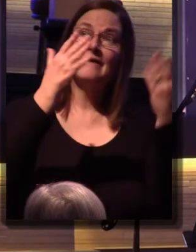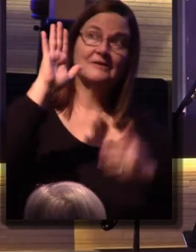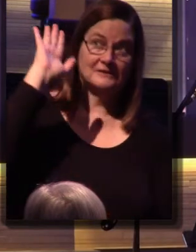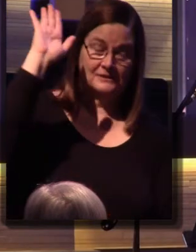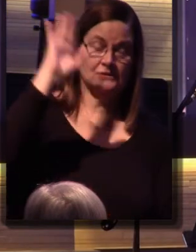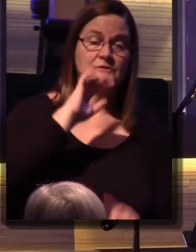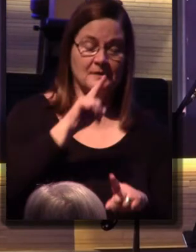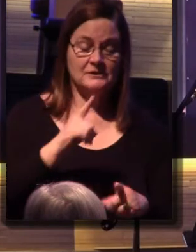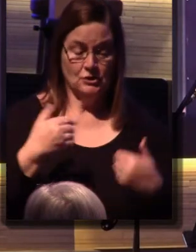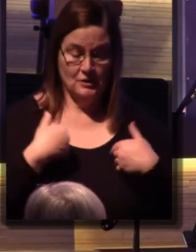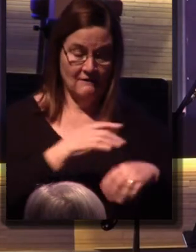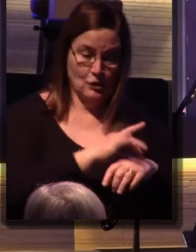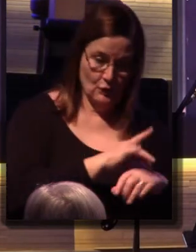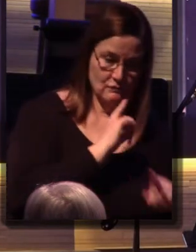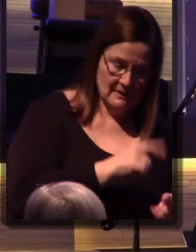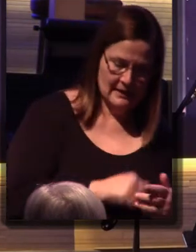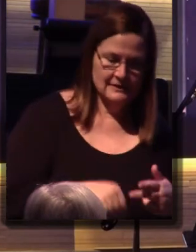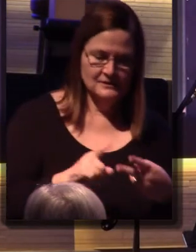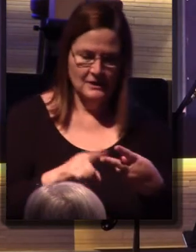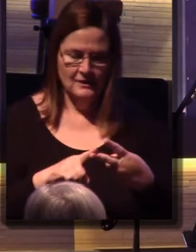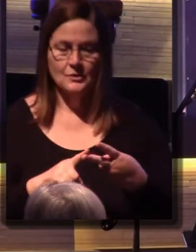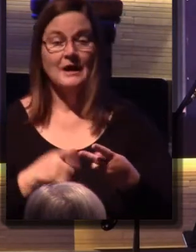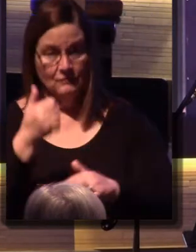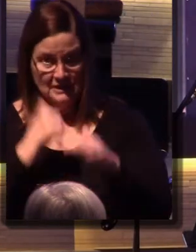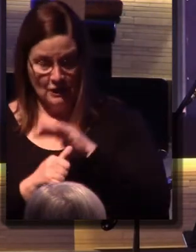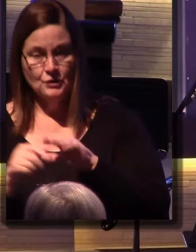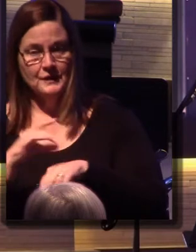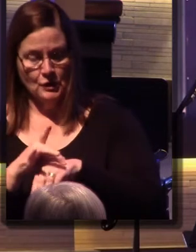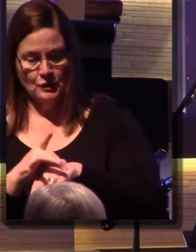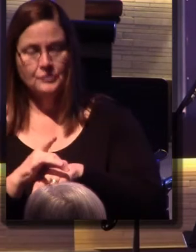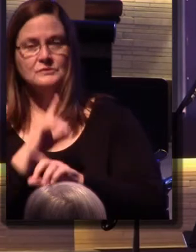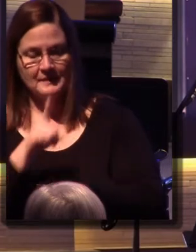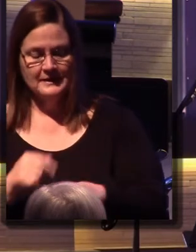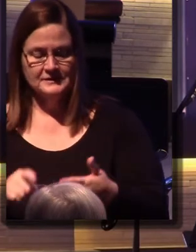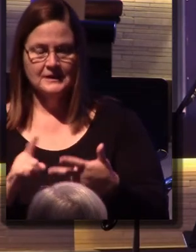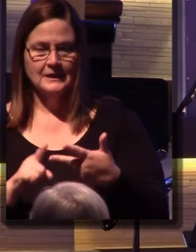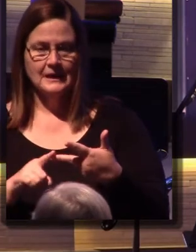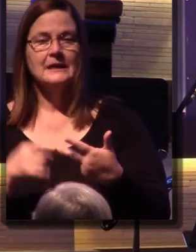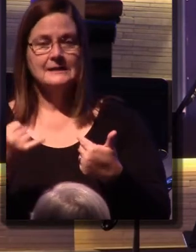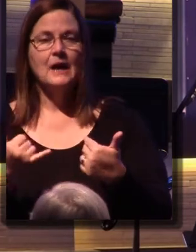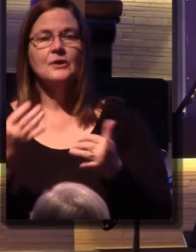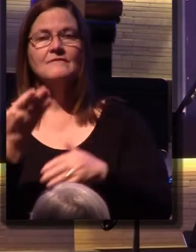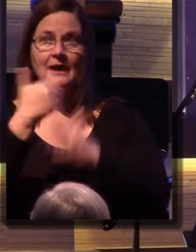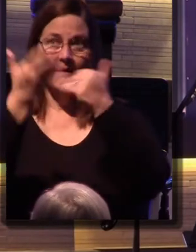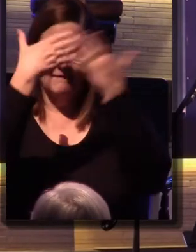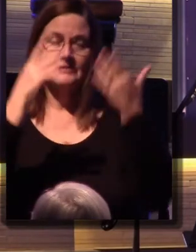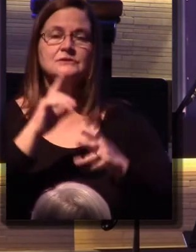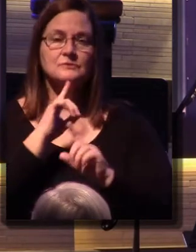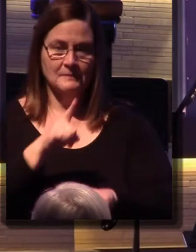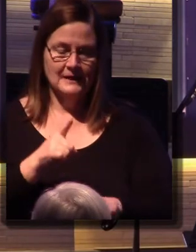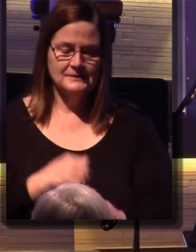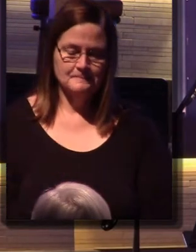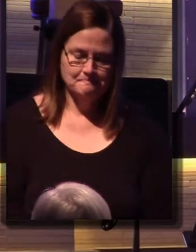This is heaven's response. So you've got the earth's response. You've got what's below the earth, the place of the dead's response. And now you've